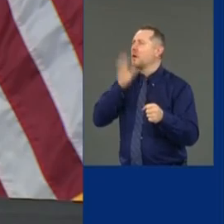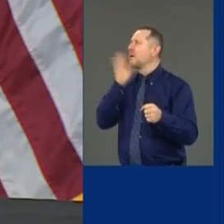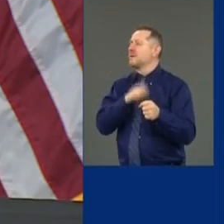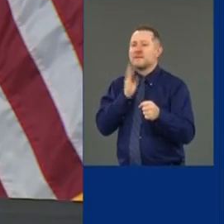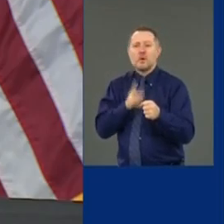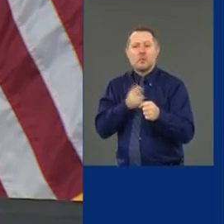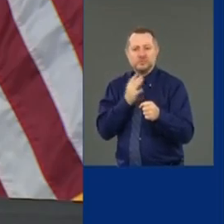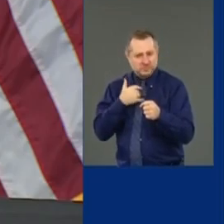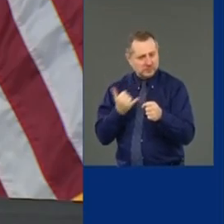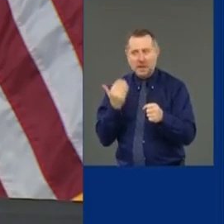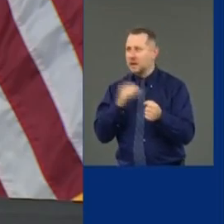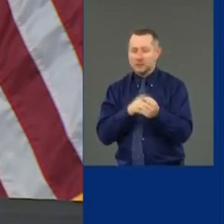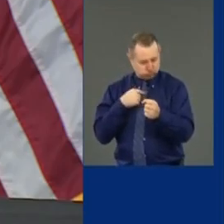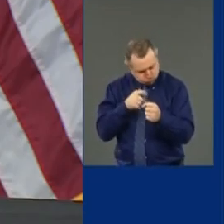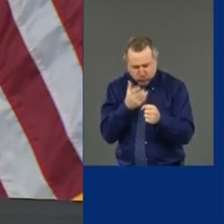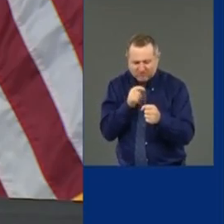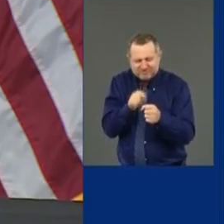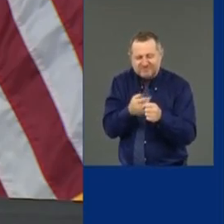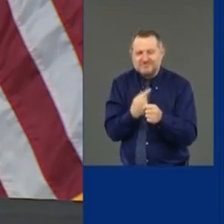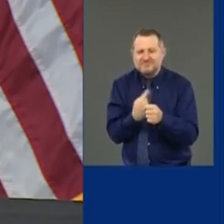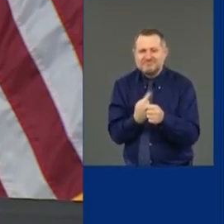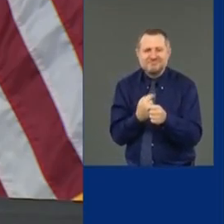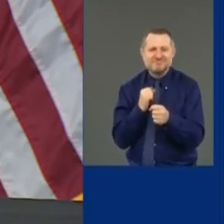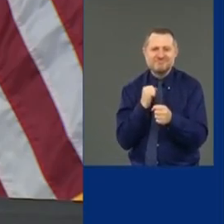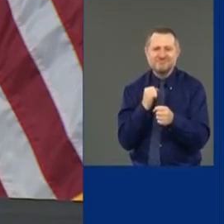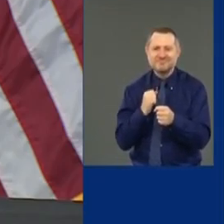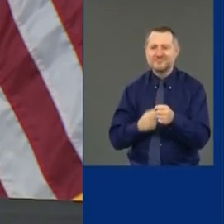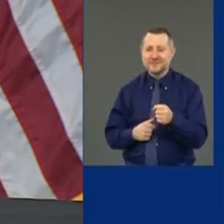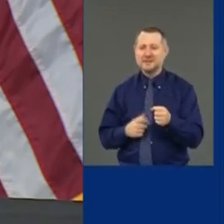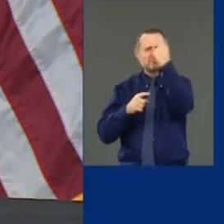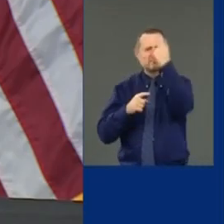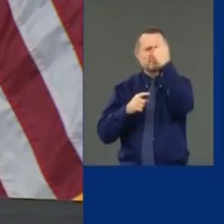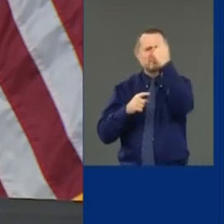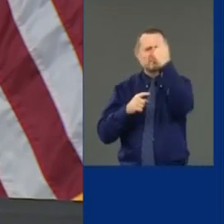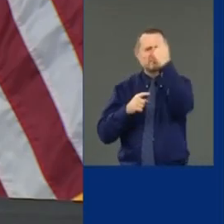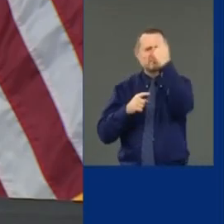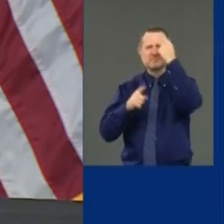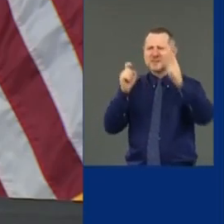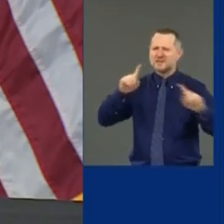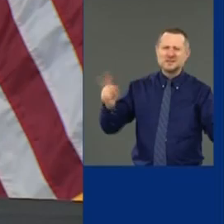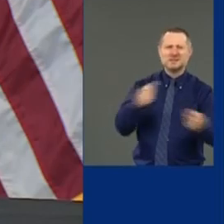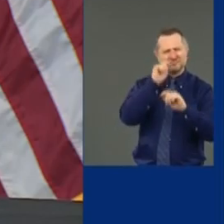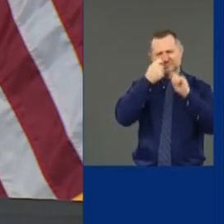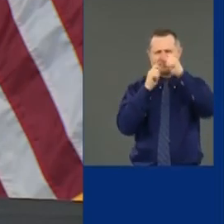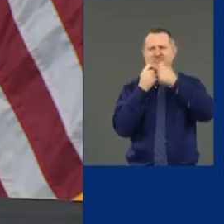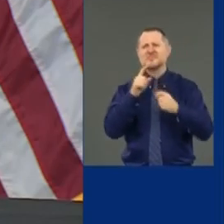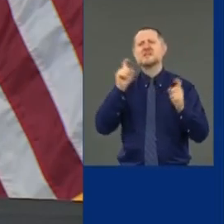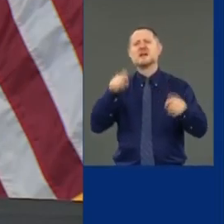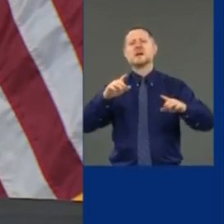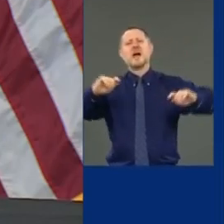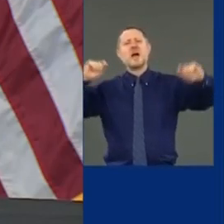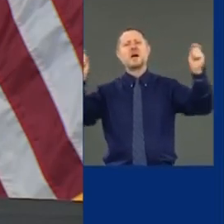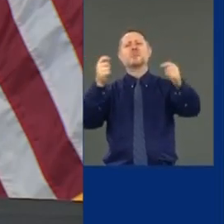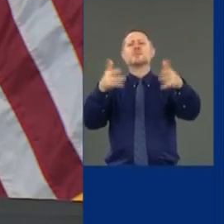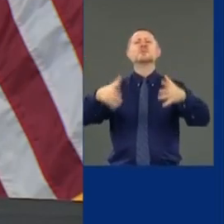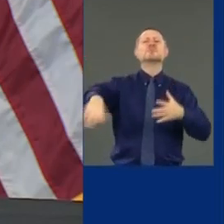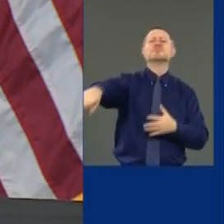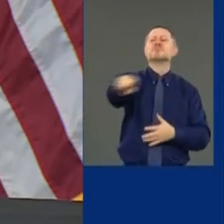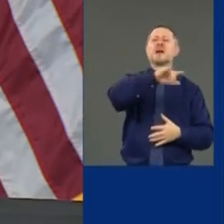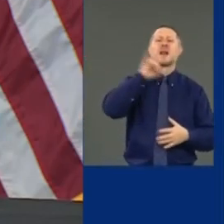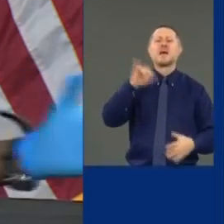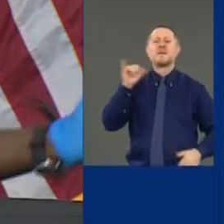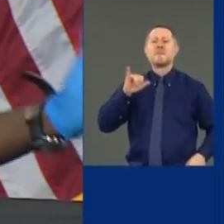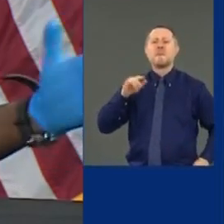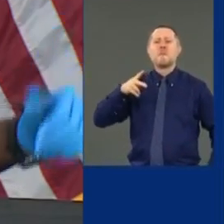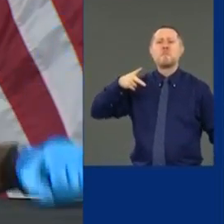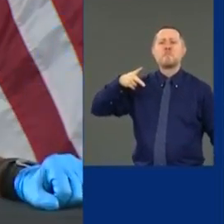People need to get tested, and people need to make it a festive. They need to posse up and get tested. Like,